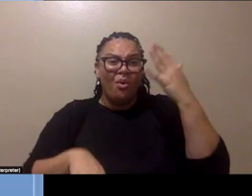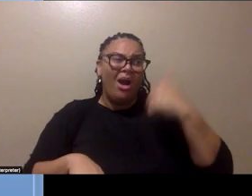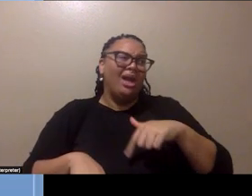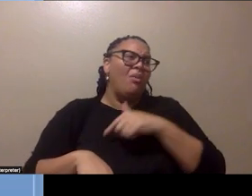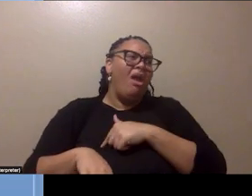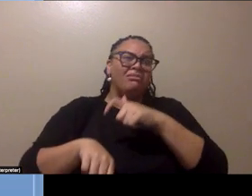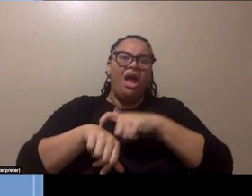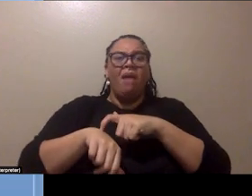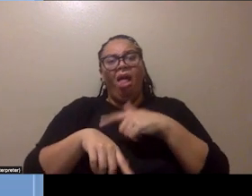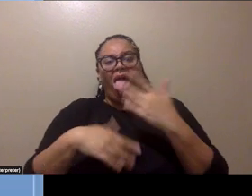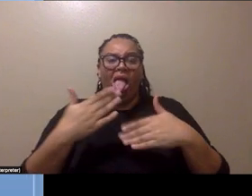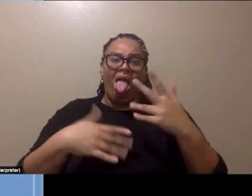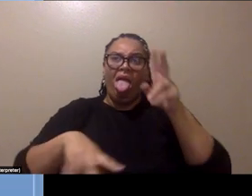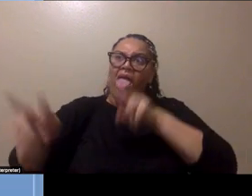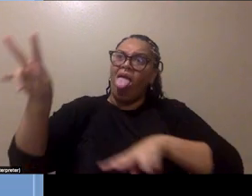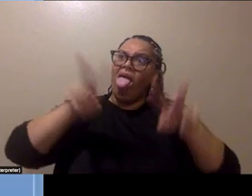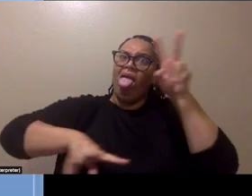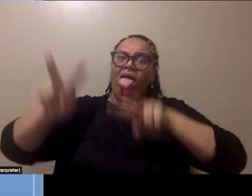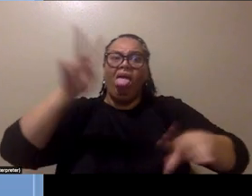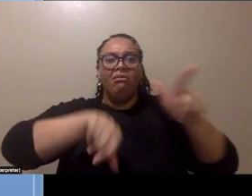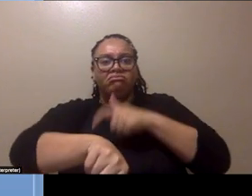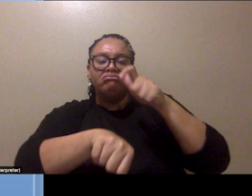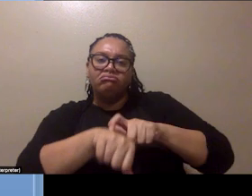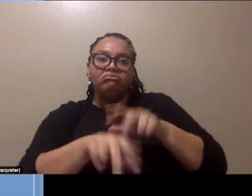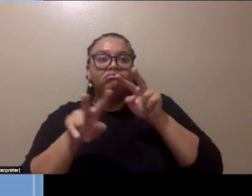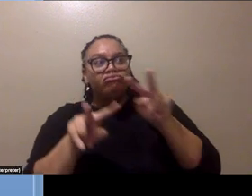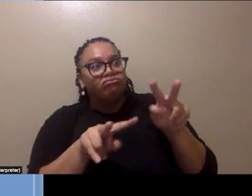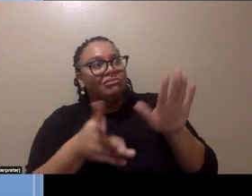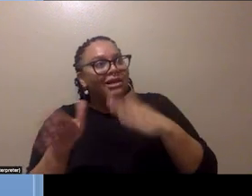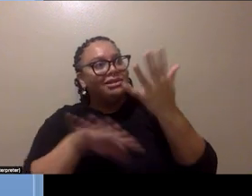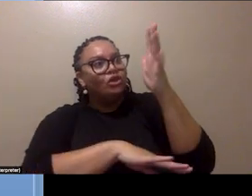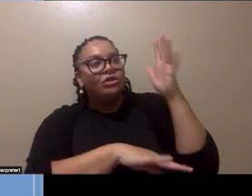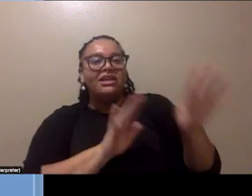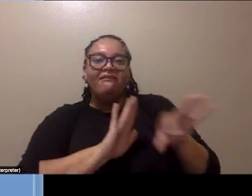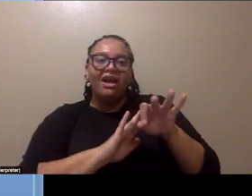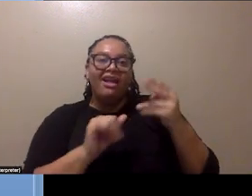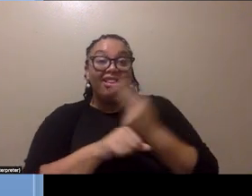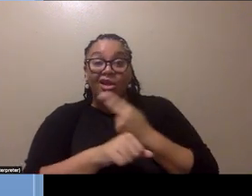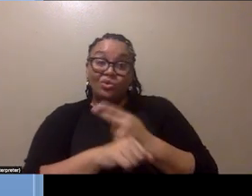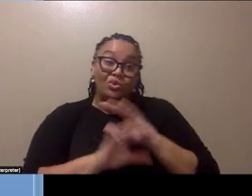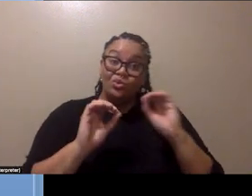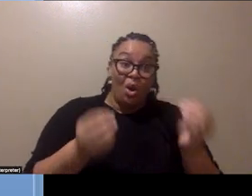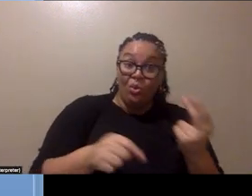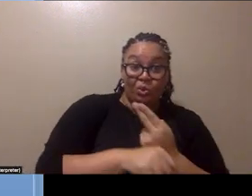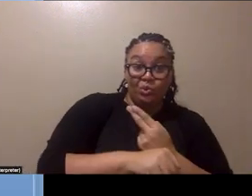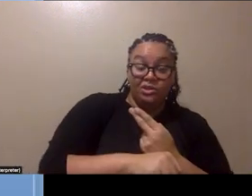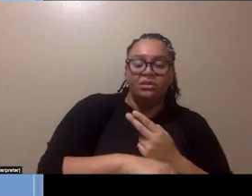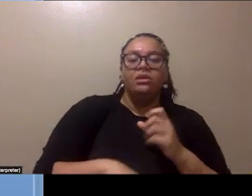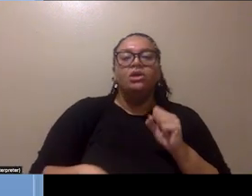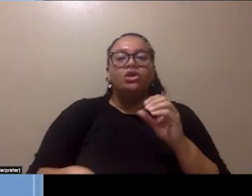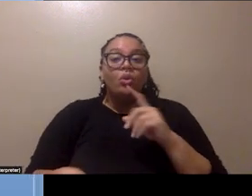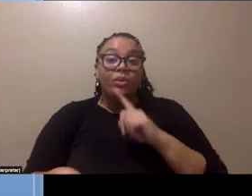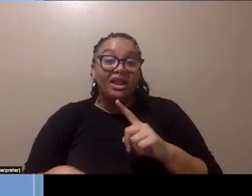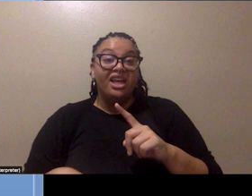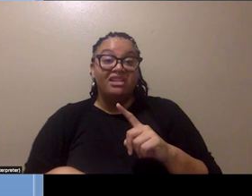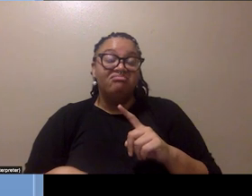So why is this important? Why did we spend so much time staring at dead trees, finding very little use? Well, really, this